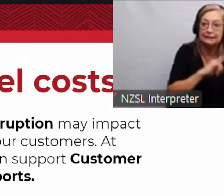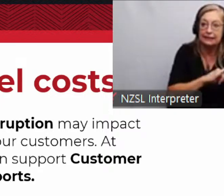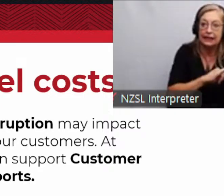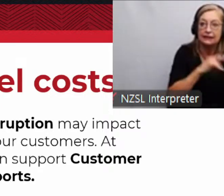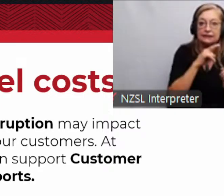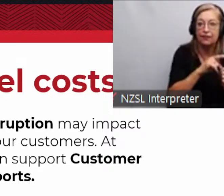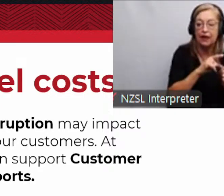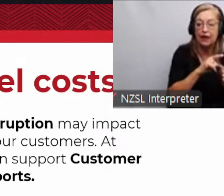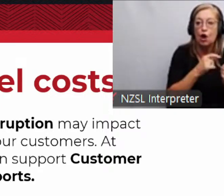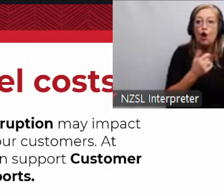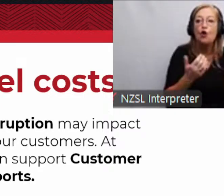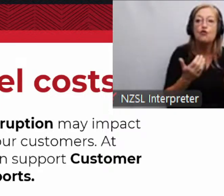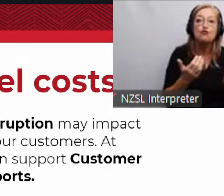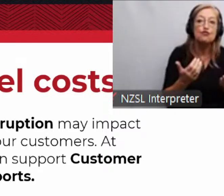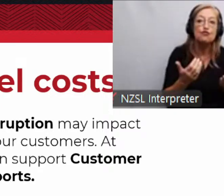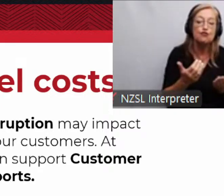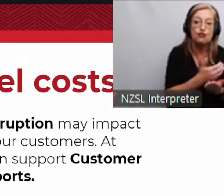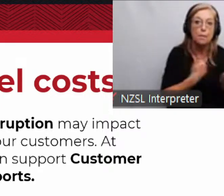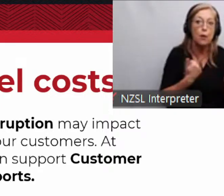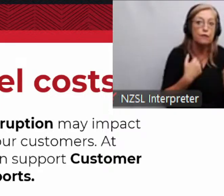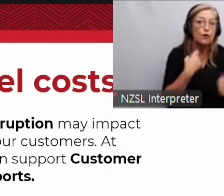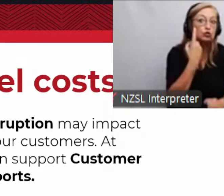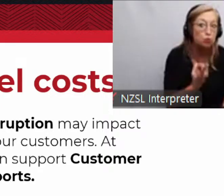of the purchasing guidelines tomorrow means that you do have more